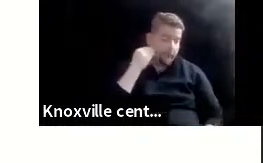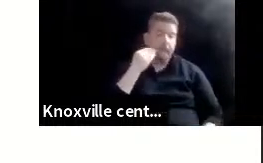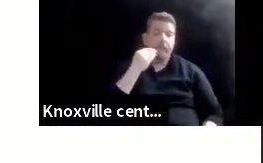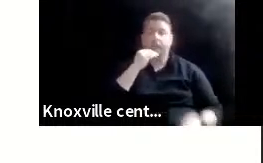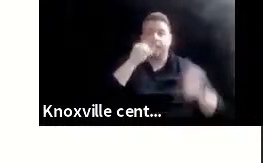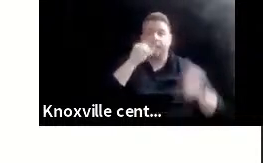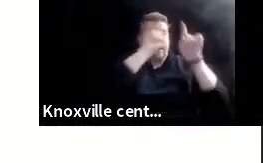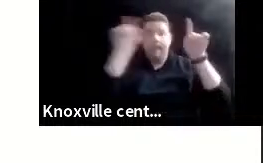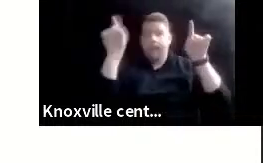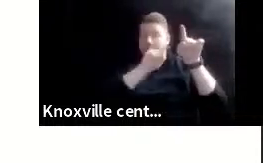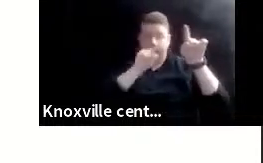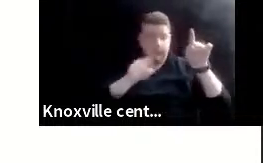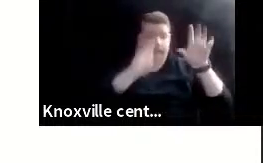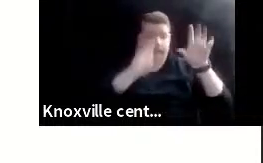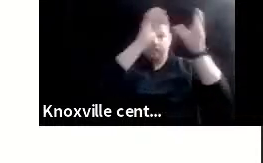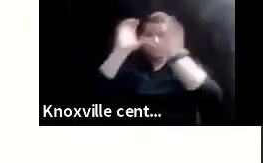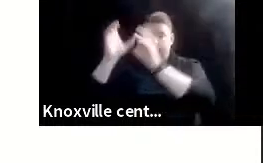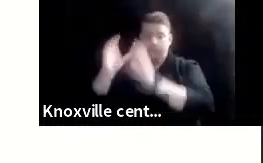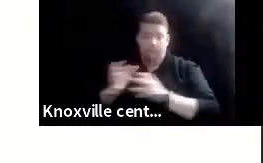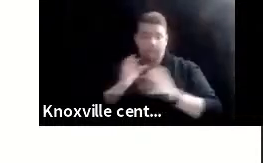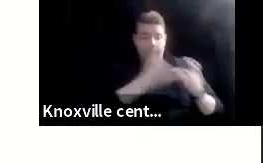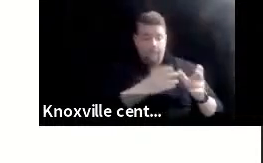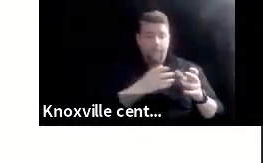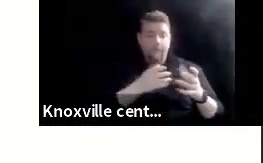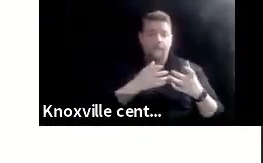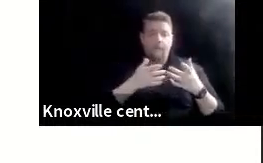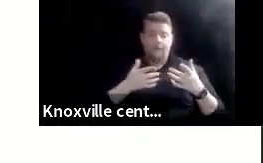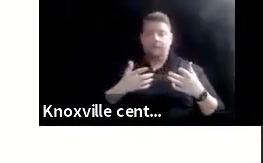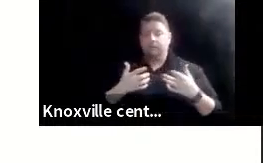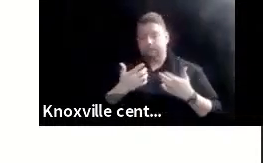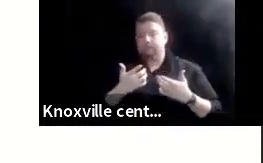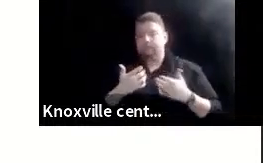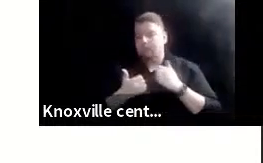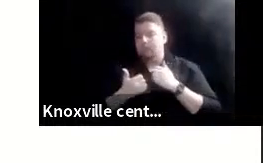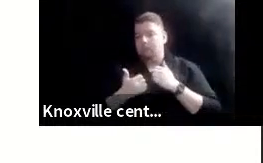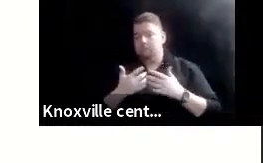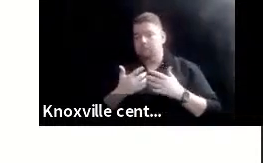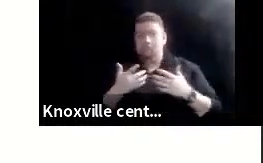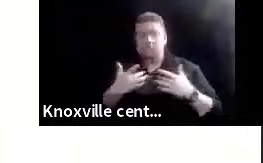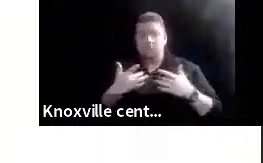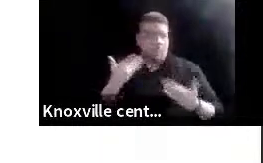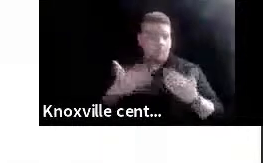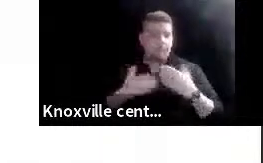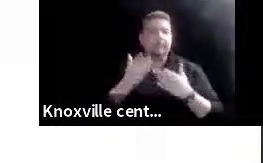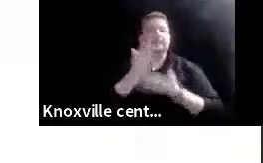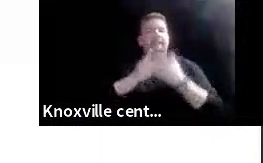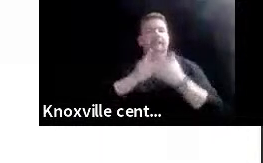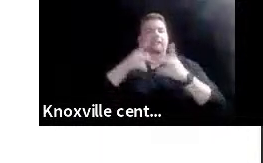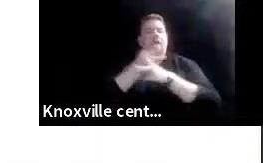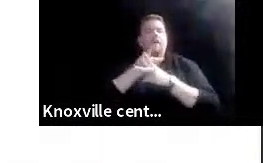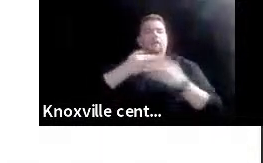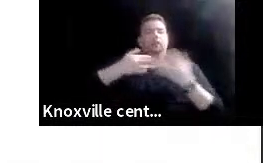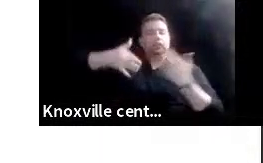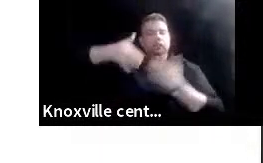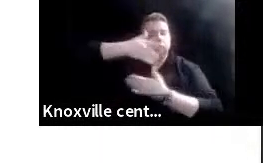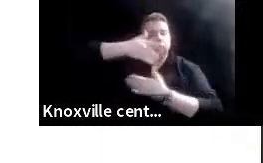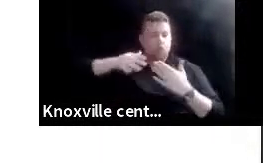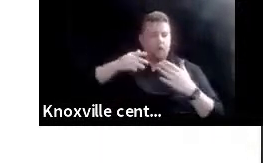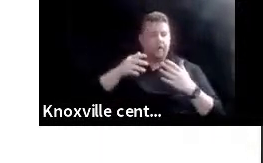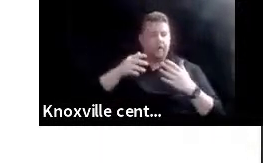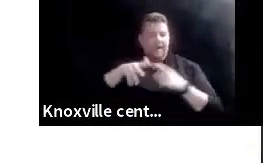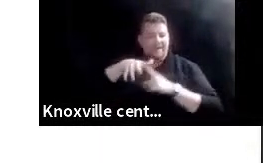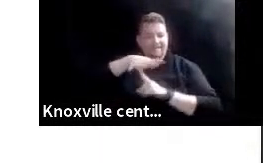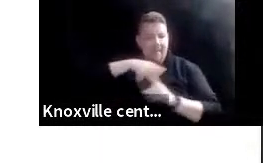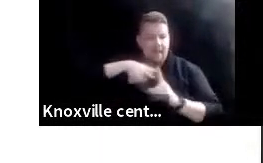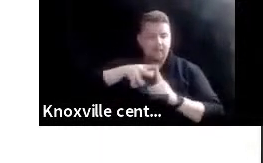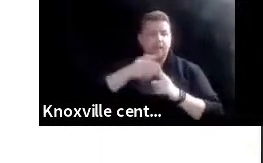these places, any of these categories of places. They're most likely in a social environment that is more likely